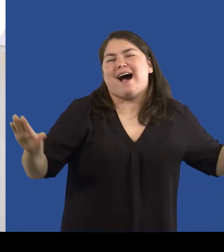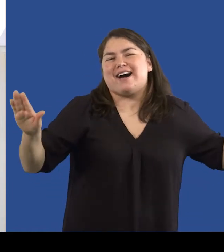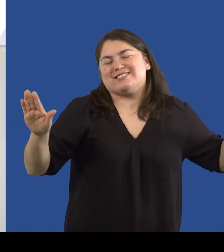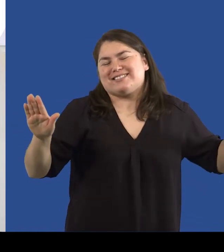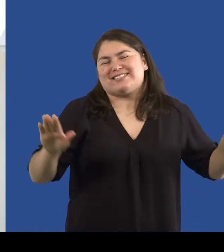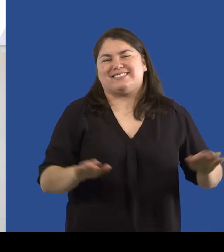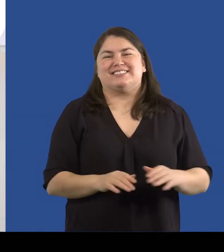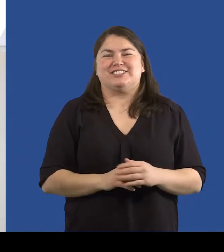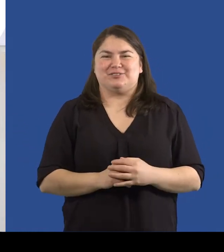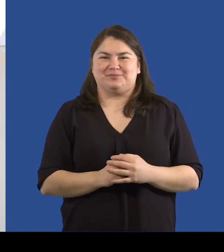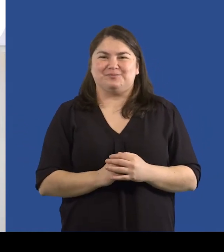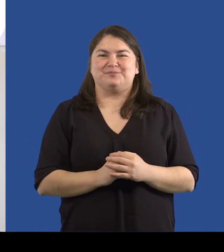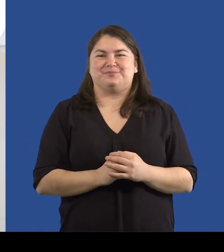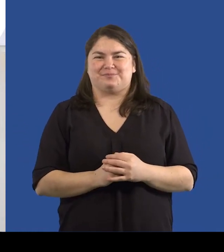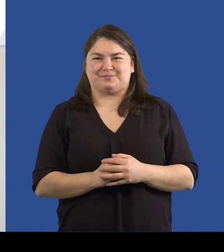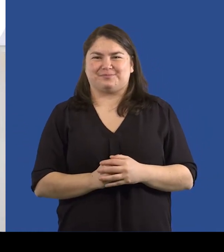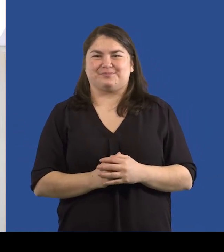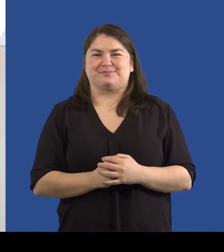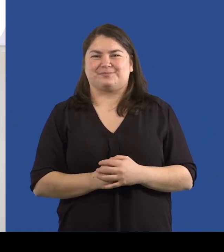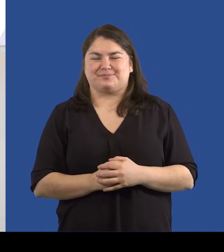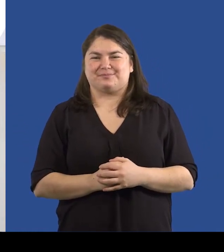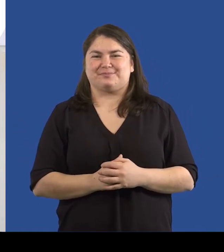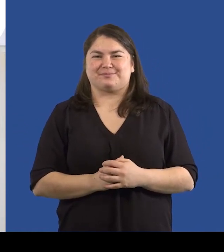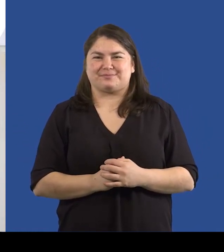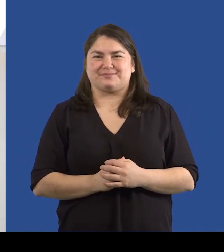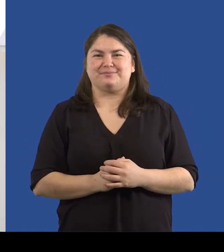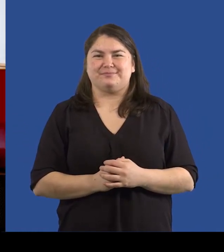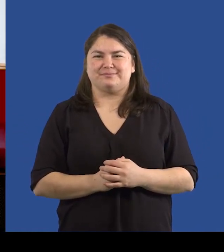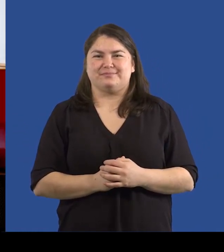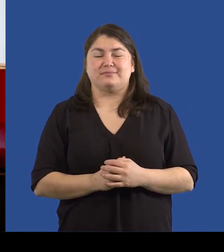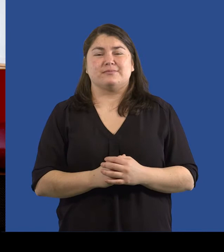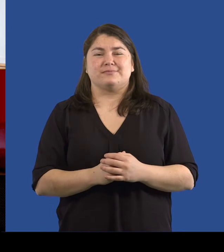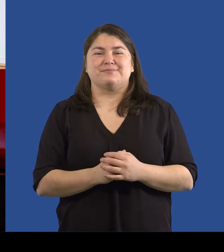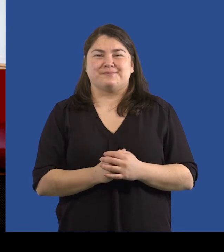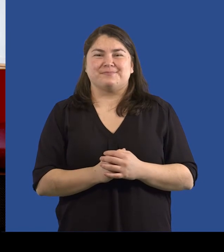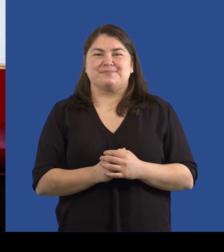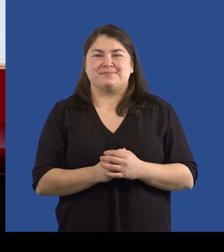Sometimes the library is very quiet.